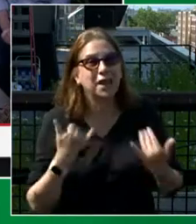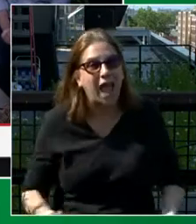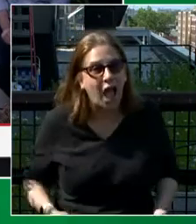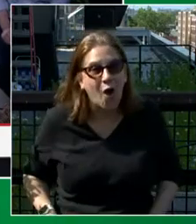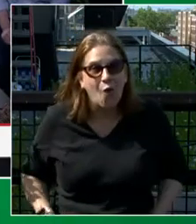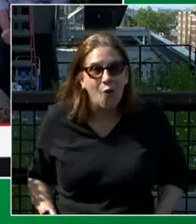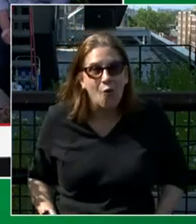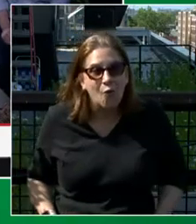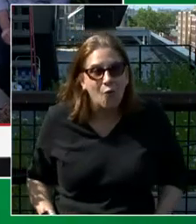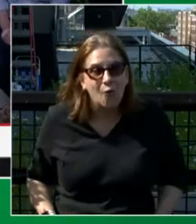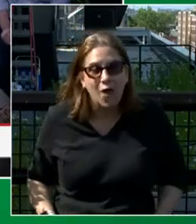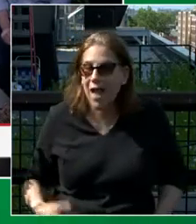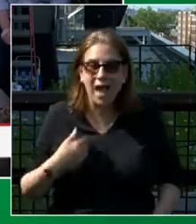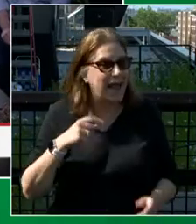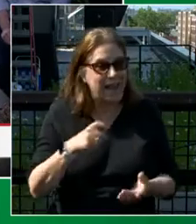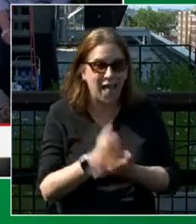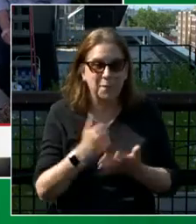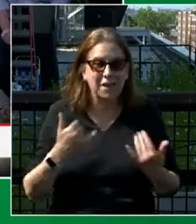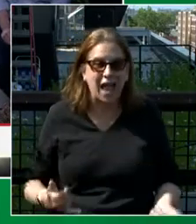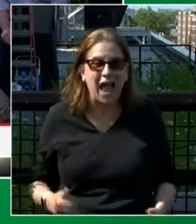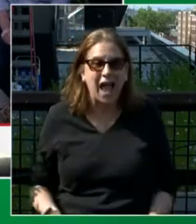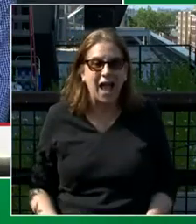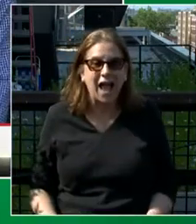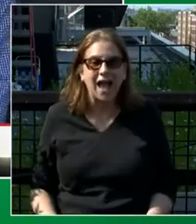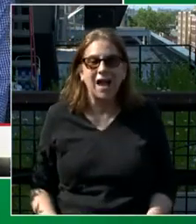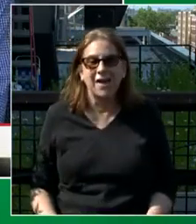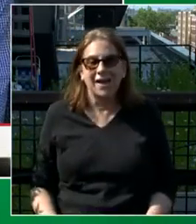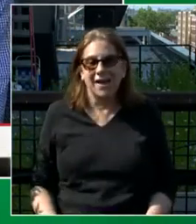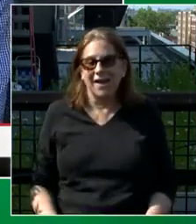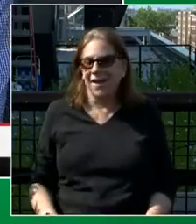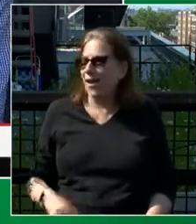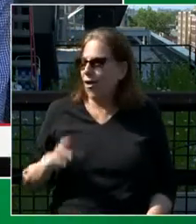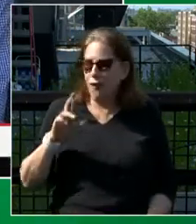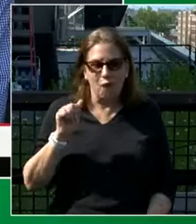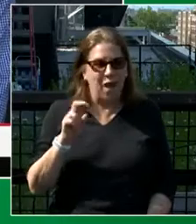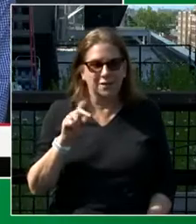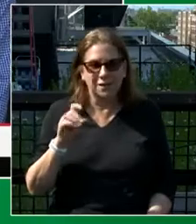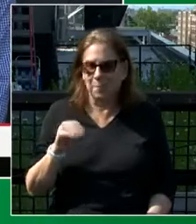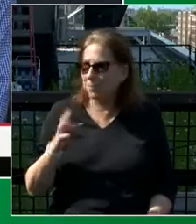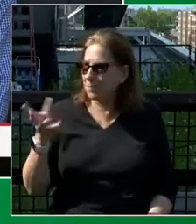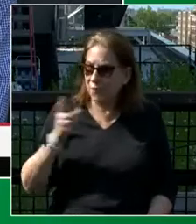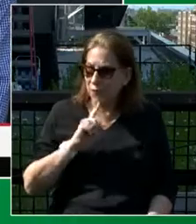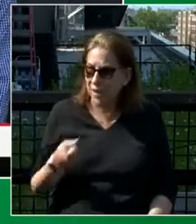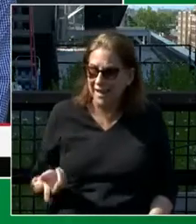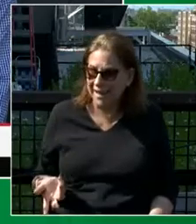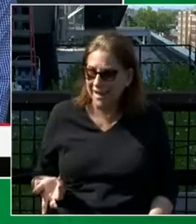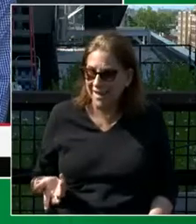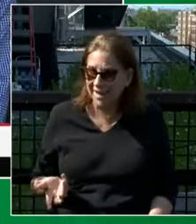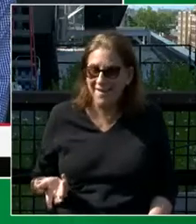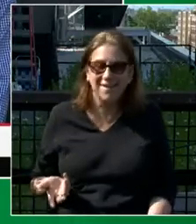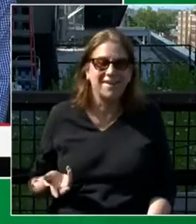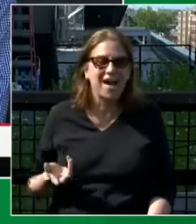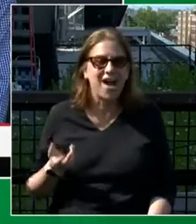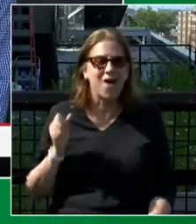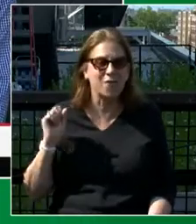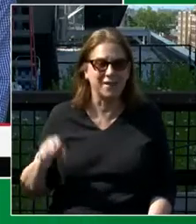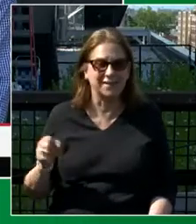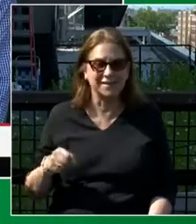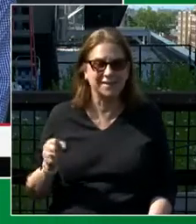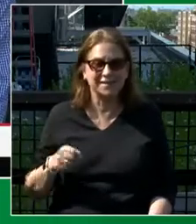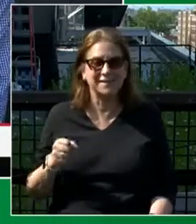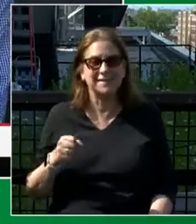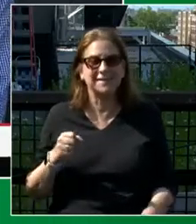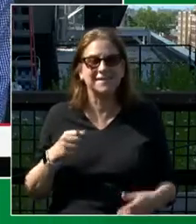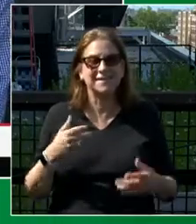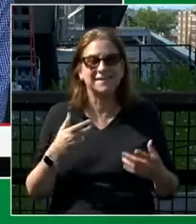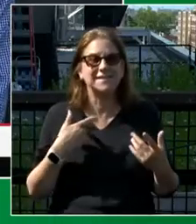help. And it's a fun industry, obviously. Like, I gave up a very nice other career to come